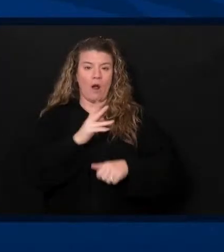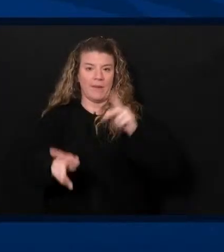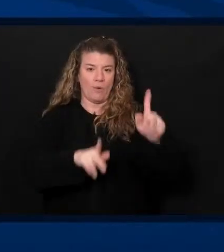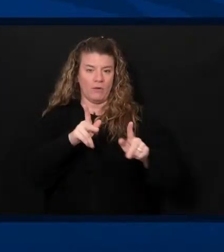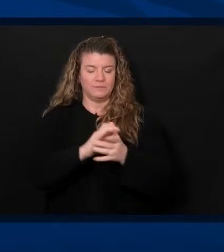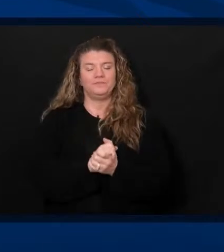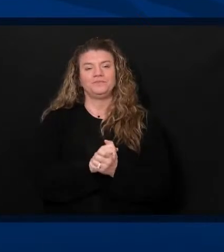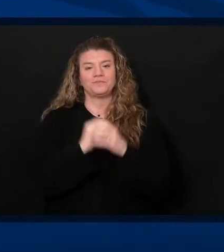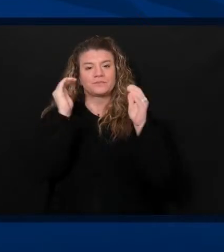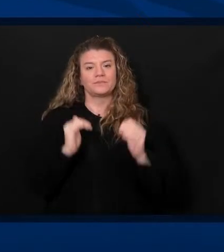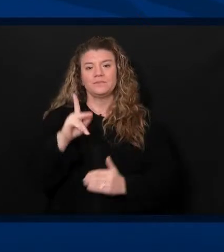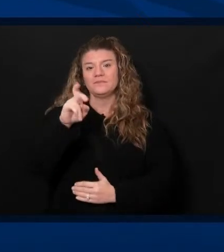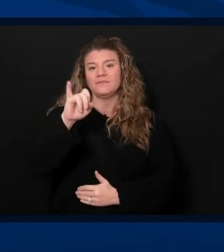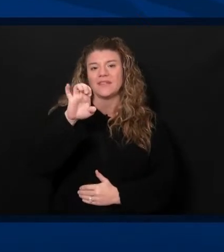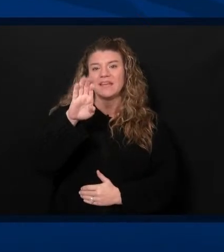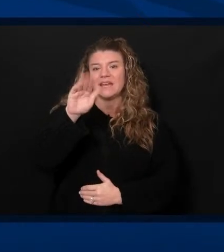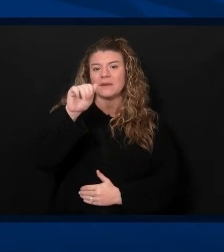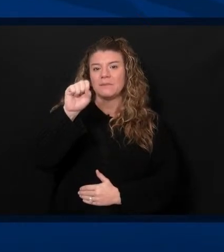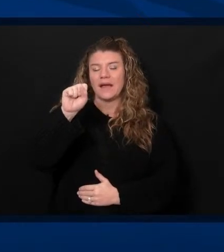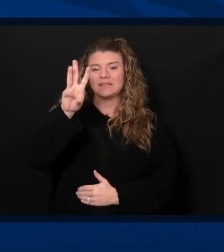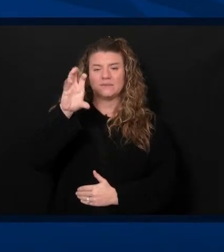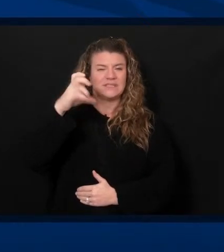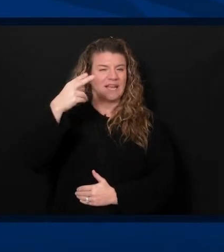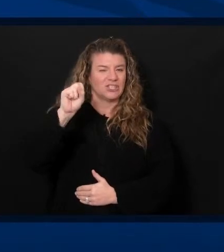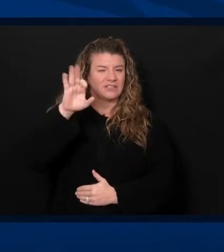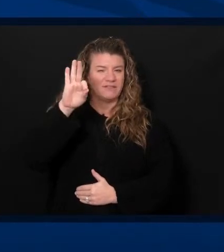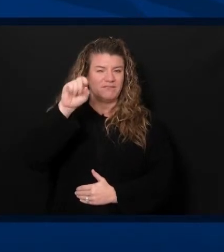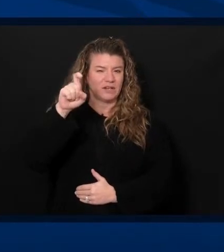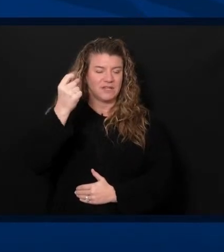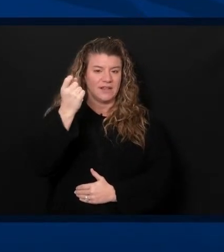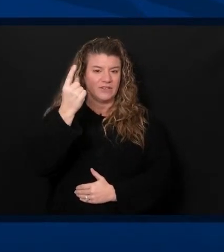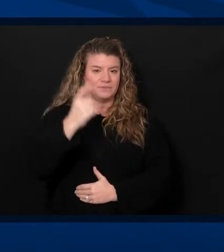thanks, Charles. Next to Kenny Bass with WCHS and Fox 11.